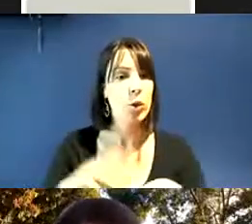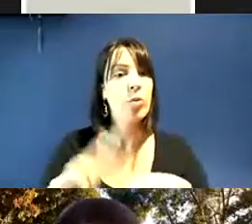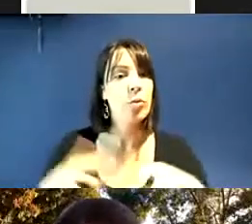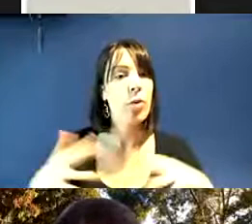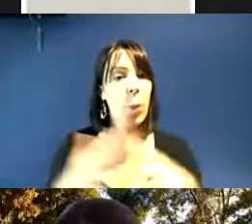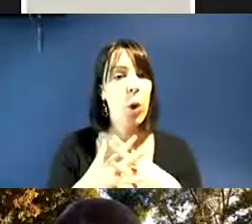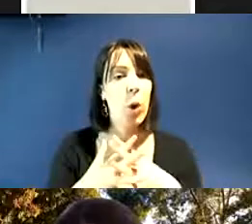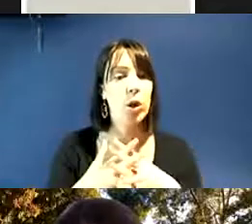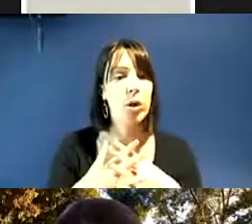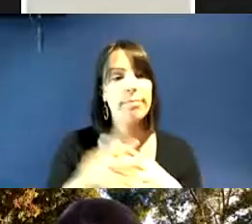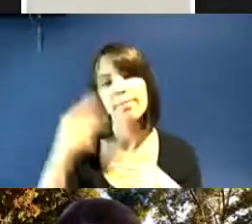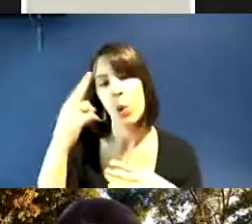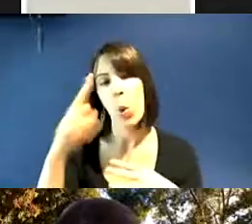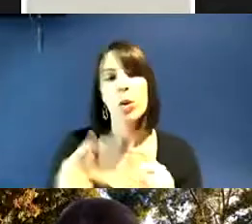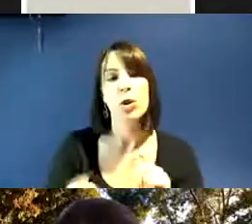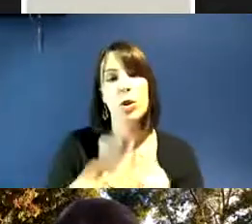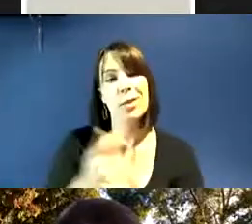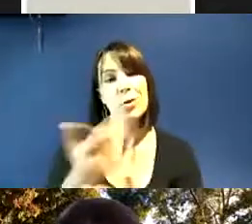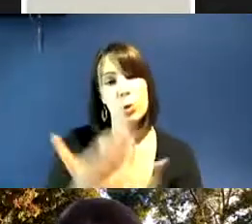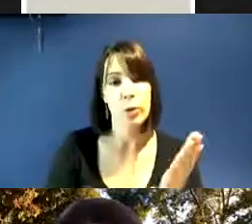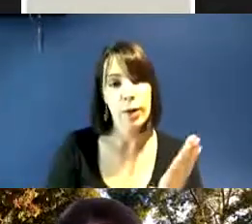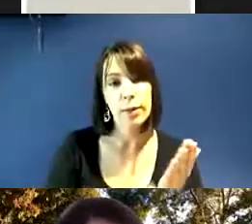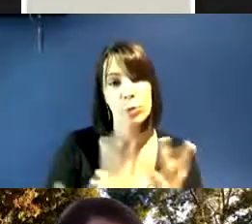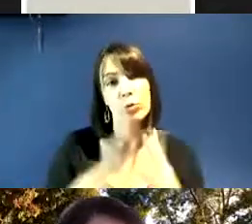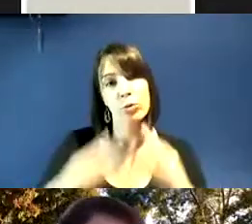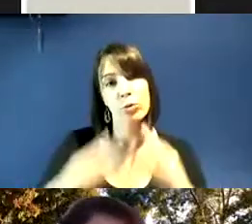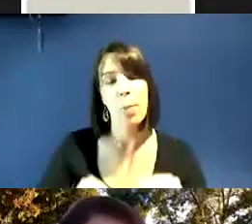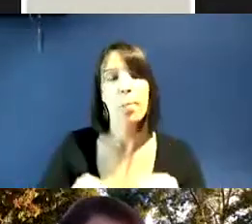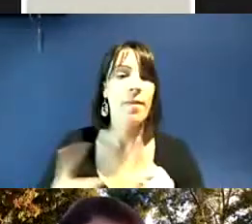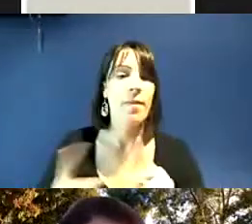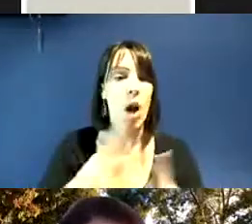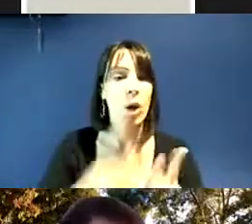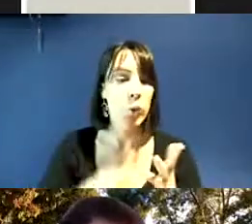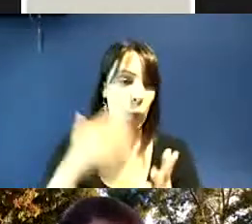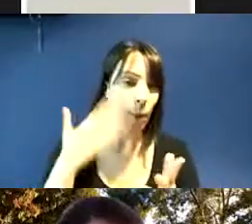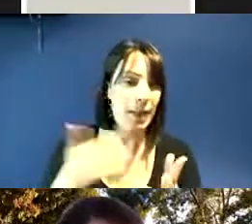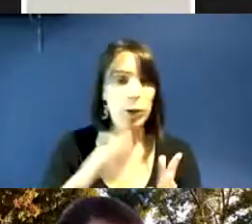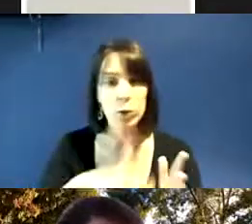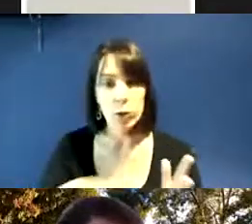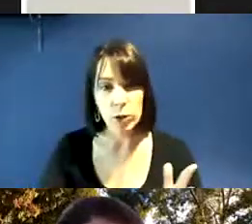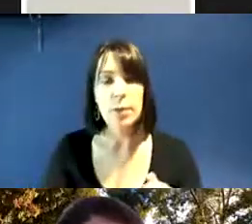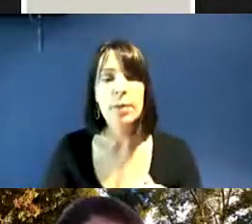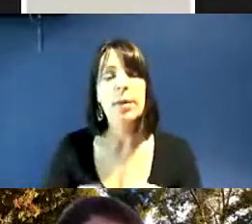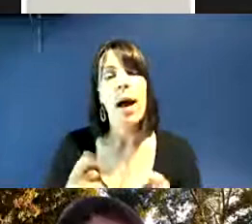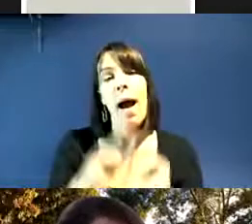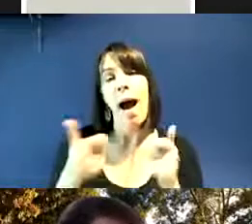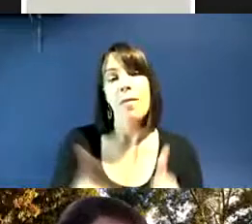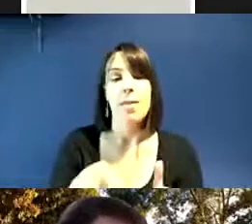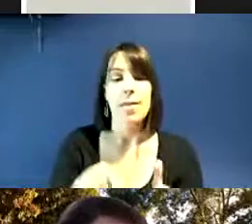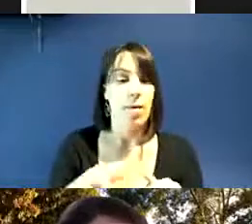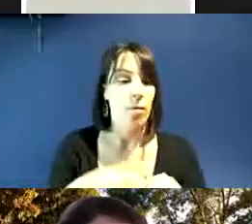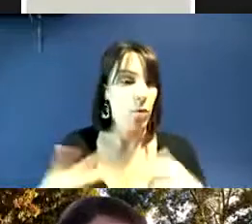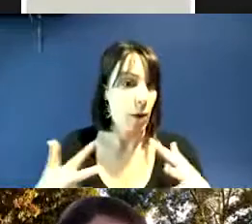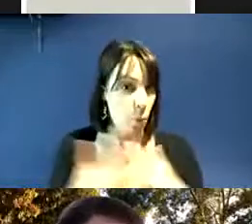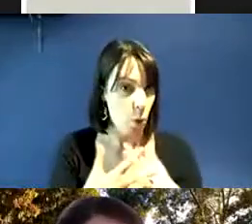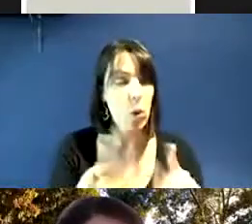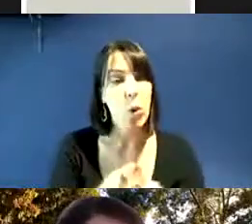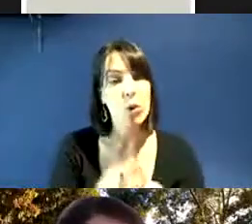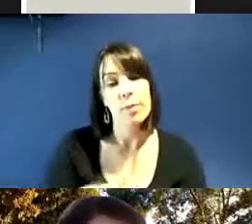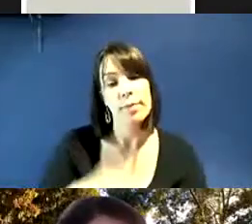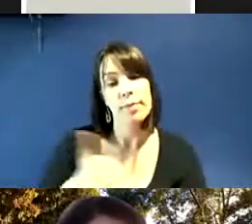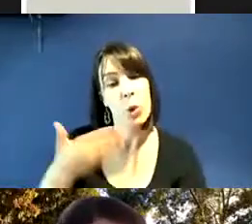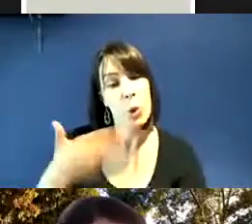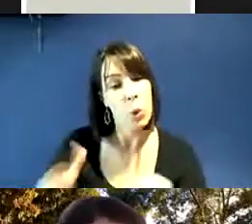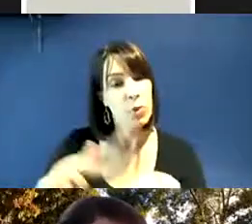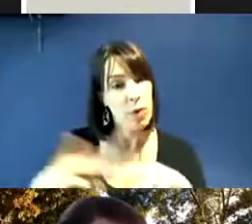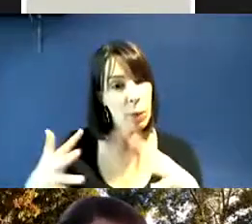of violence against women and their children. And since making that framework, they've also made a framework which focuses on prevention of violence